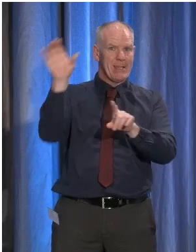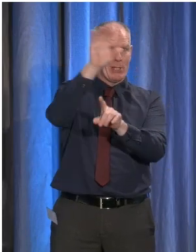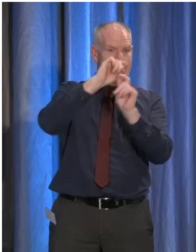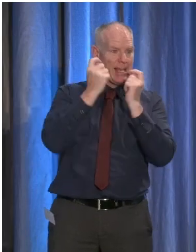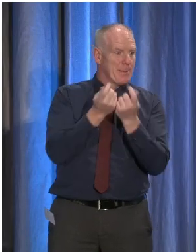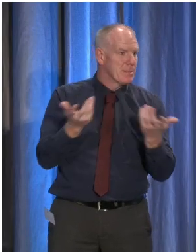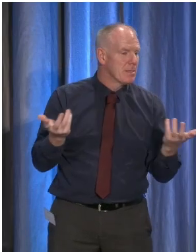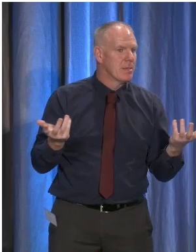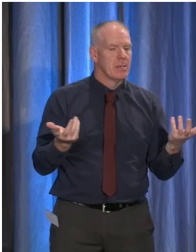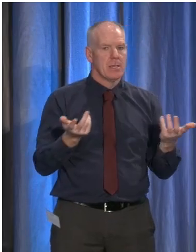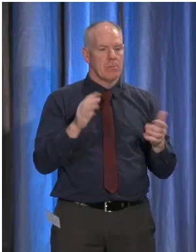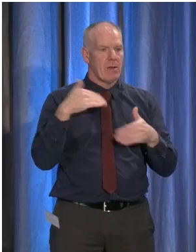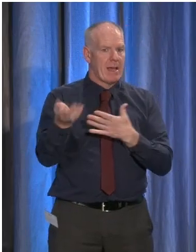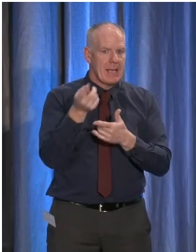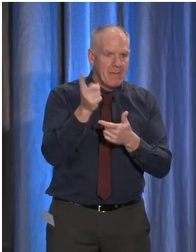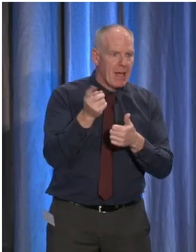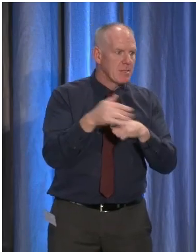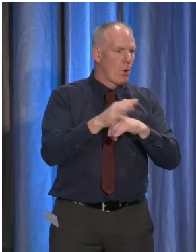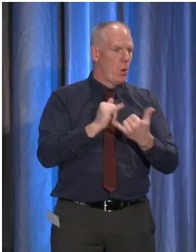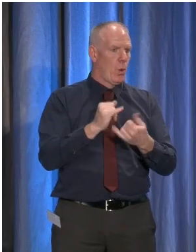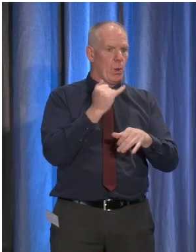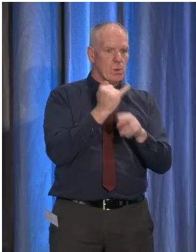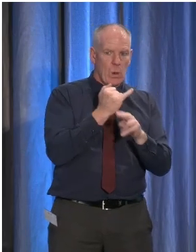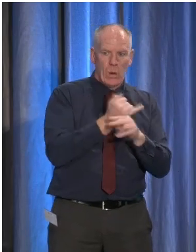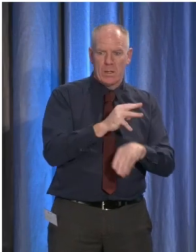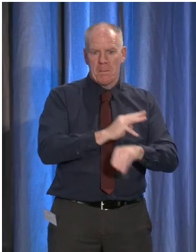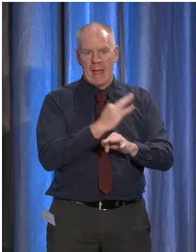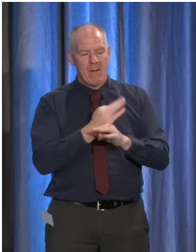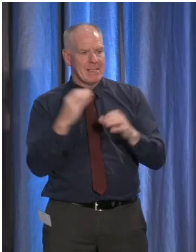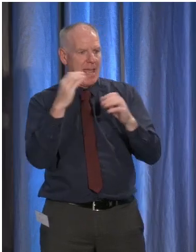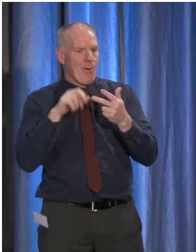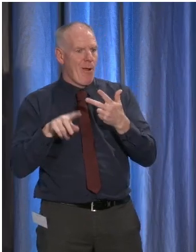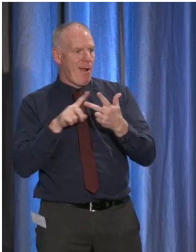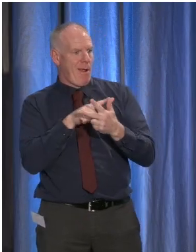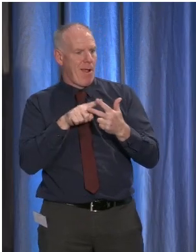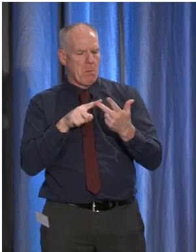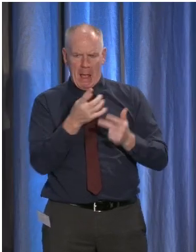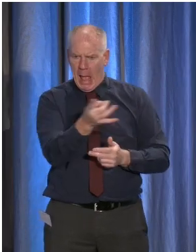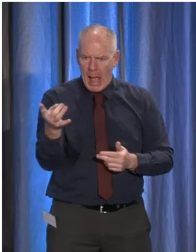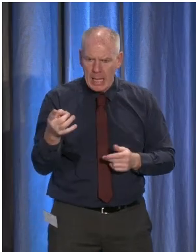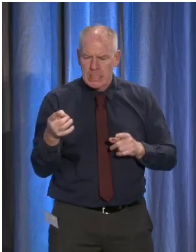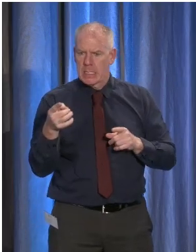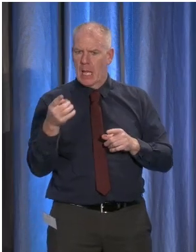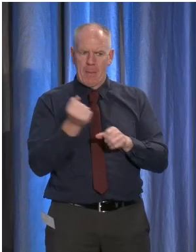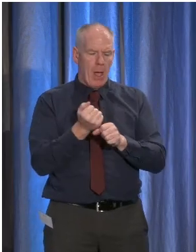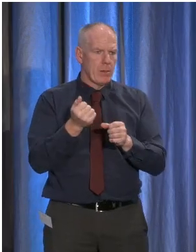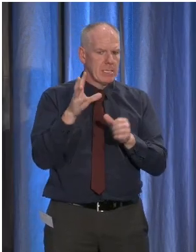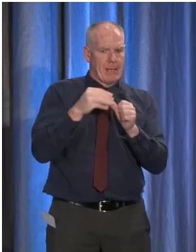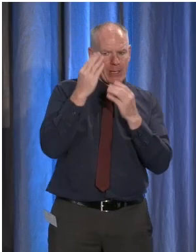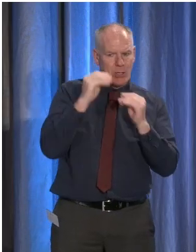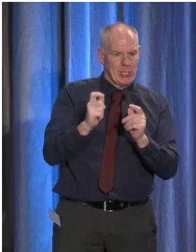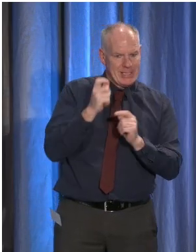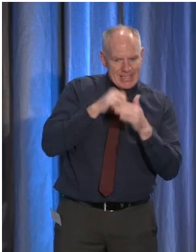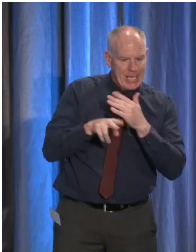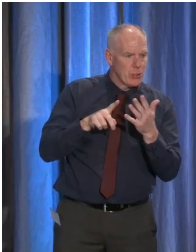teams to advise schools and parents and carers. We asked them about special education teachers and special